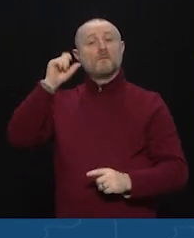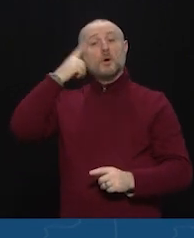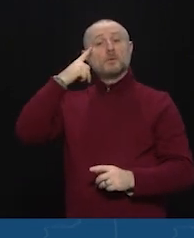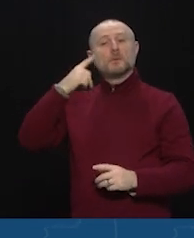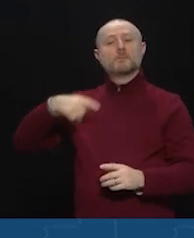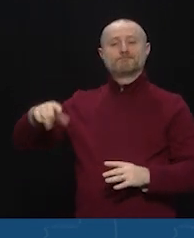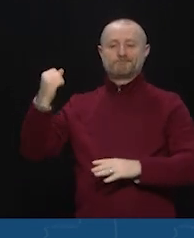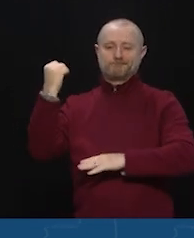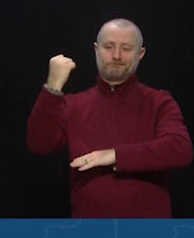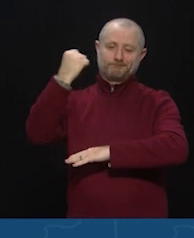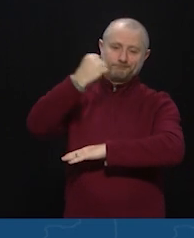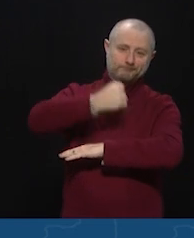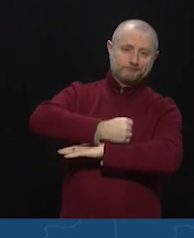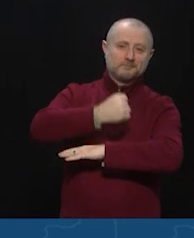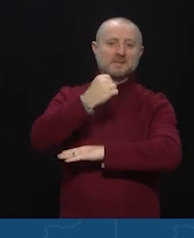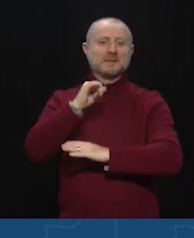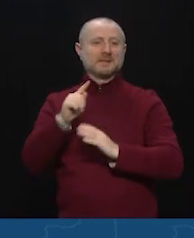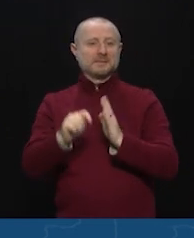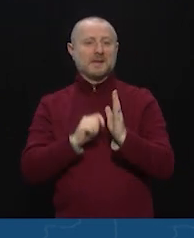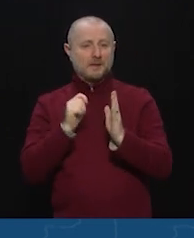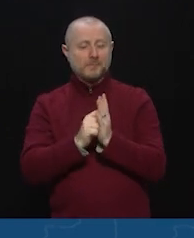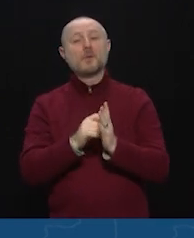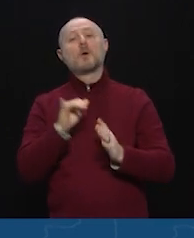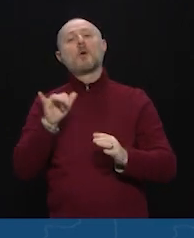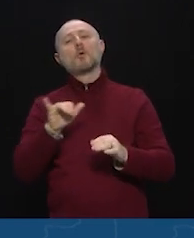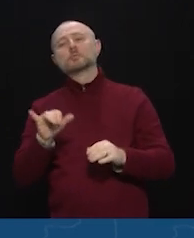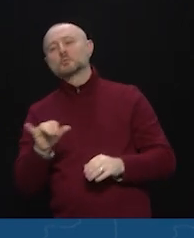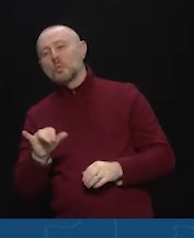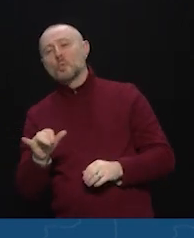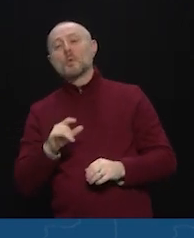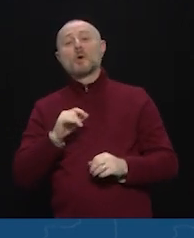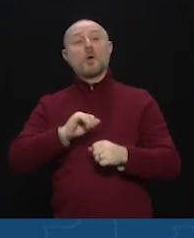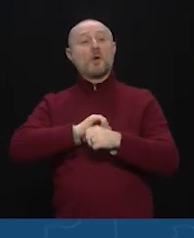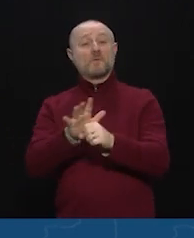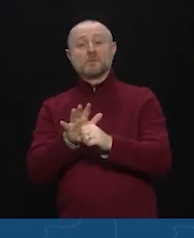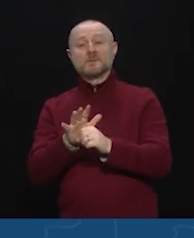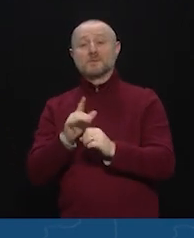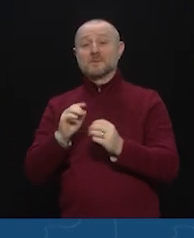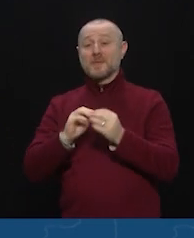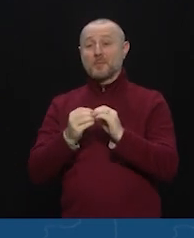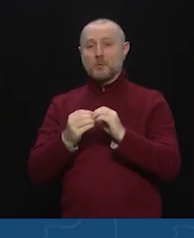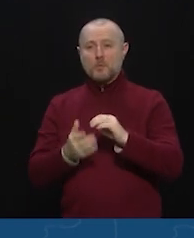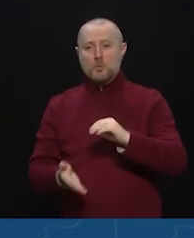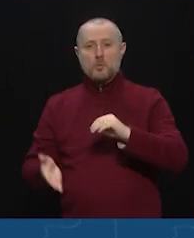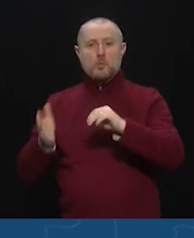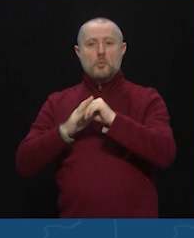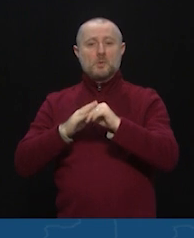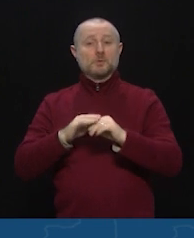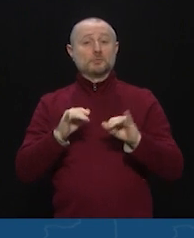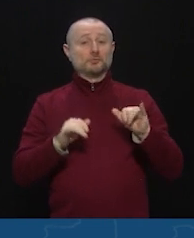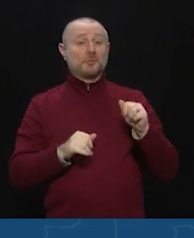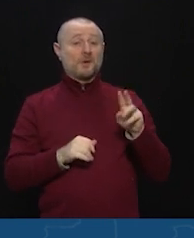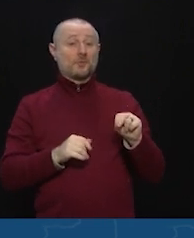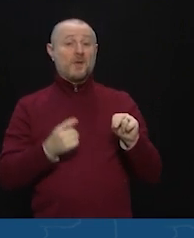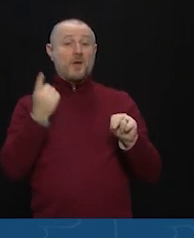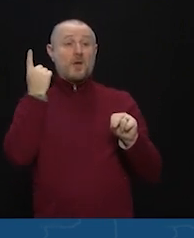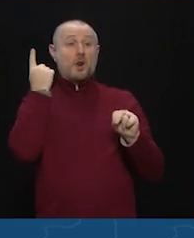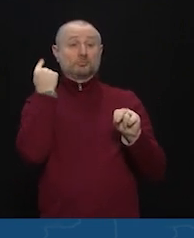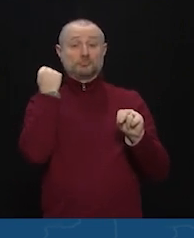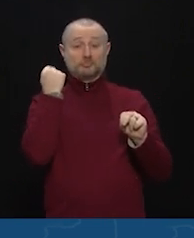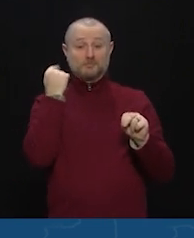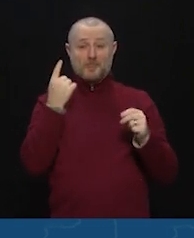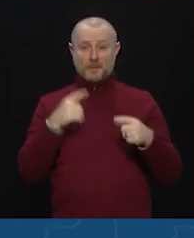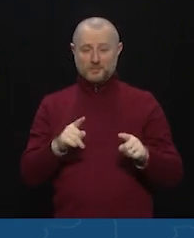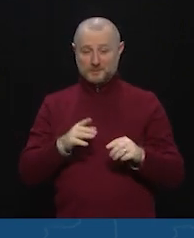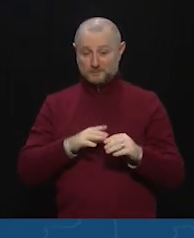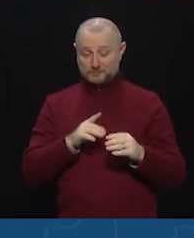shutdowns, and also the surges that were actually happening in January of last year. So in January,